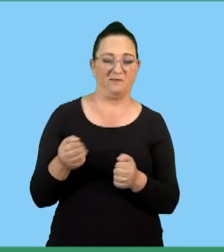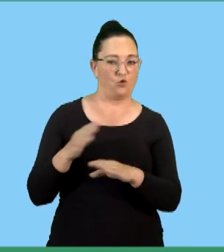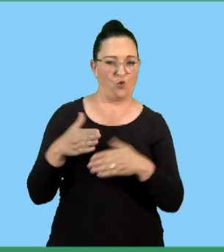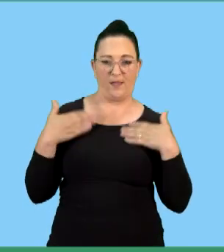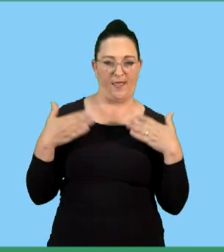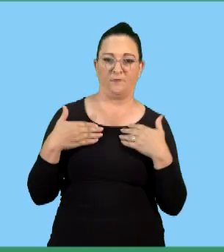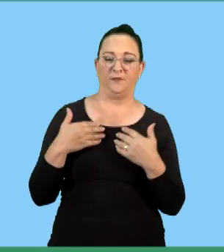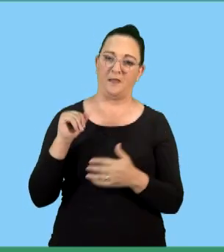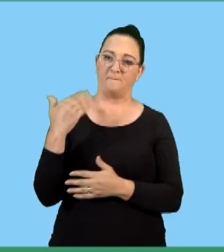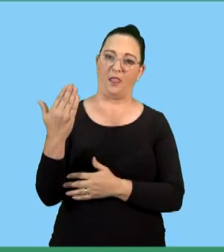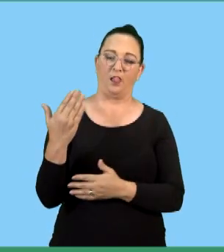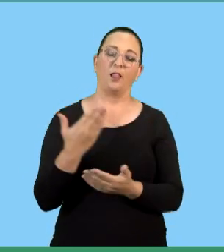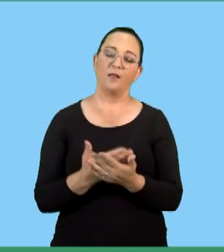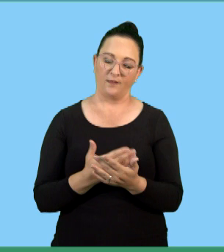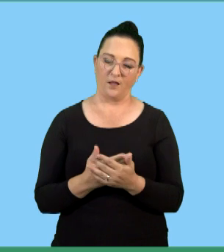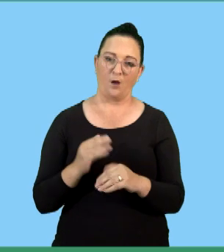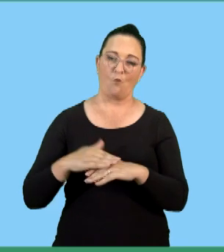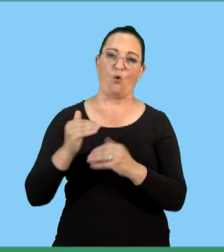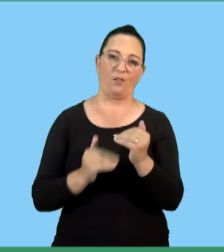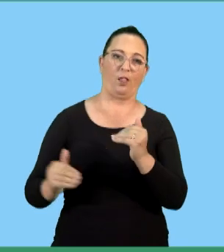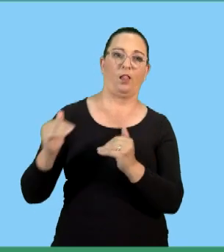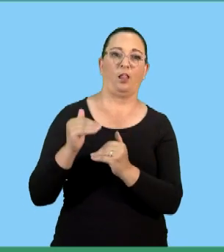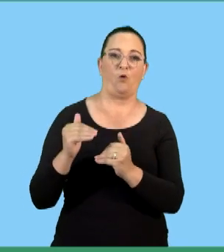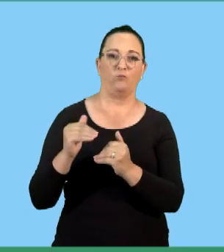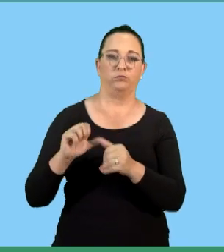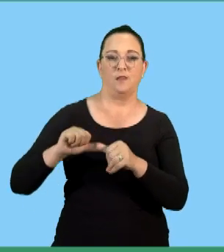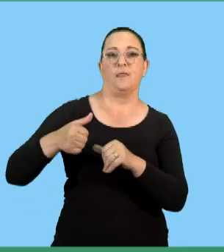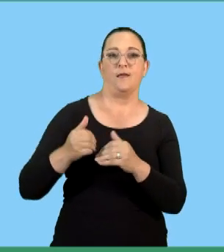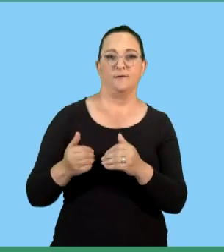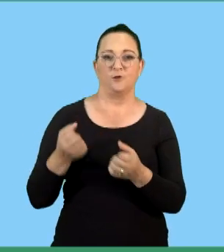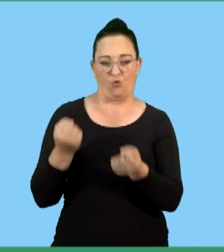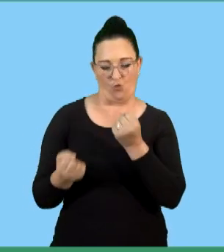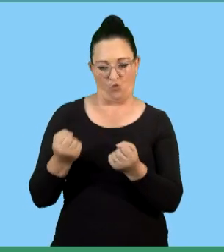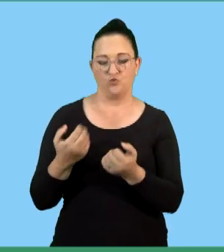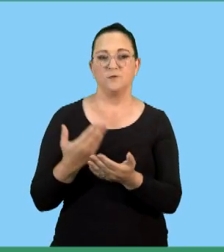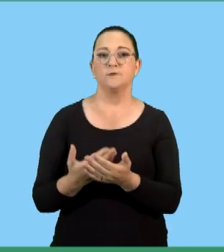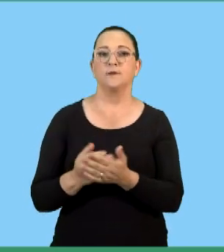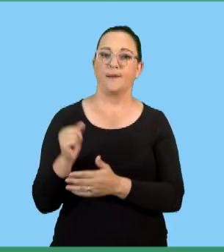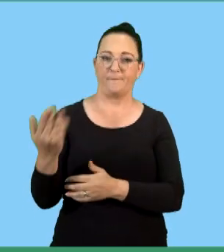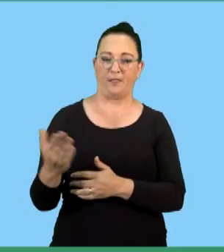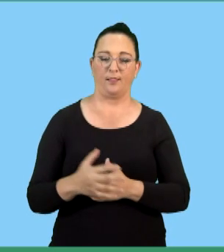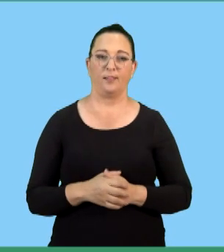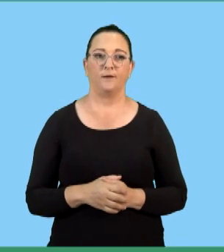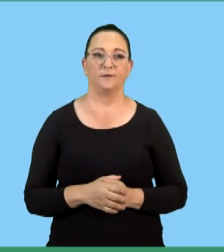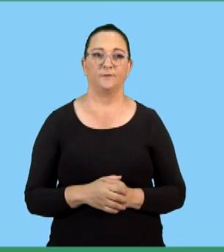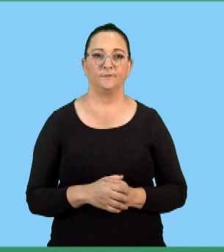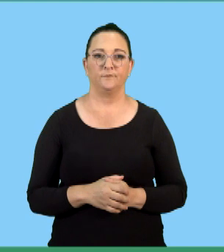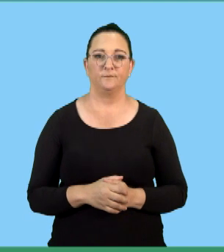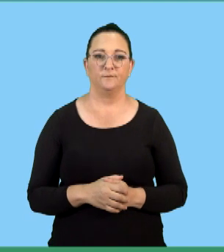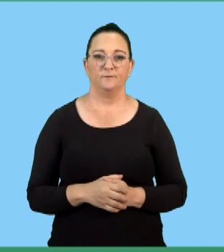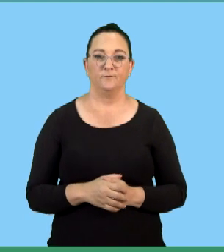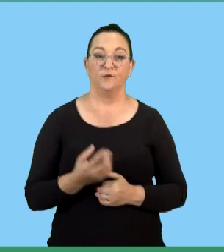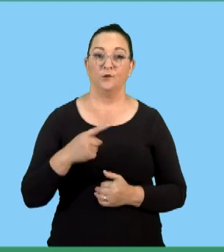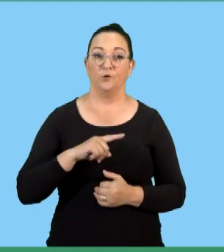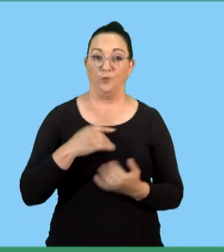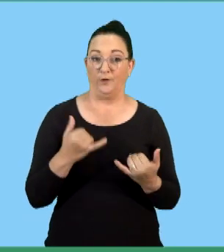with what the CCMA says, and then they can take it further to the Labour Court on appeal. Right, so